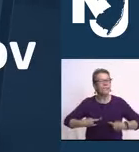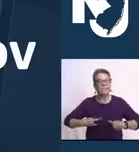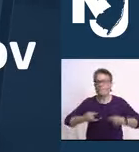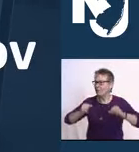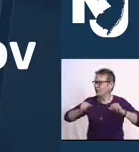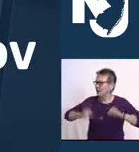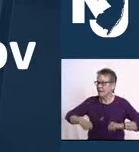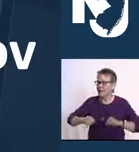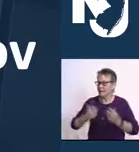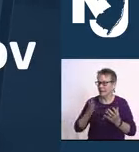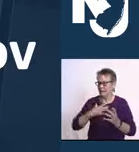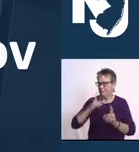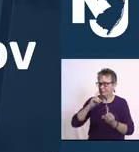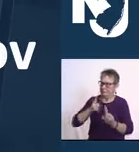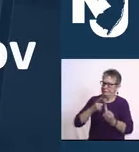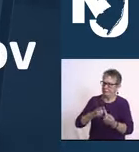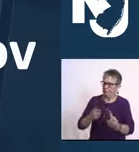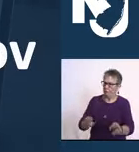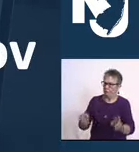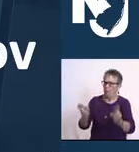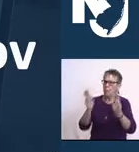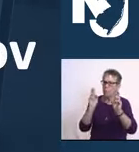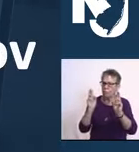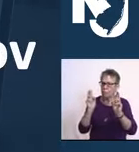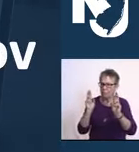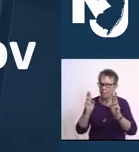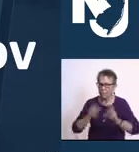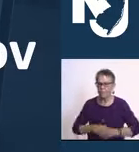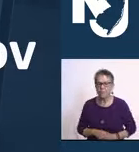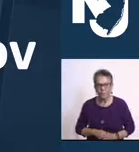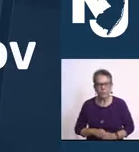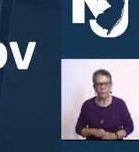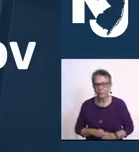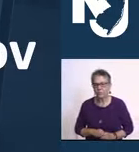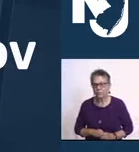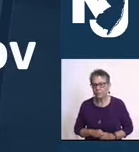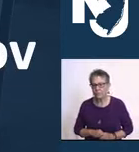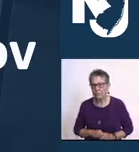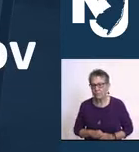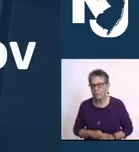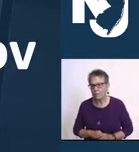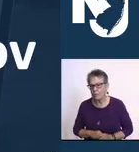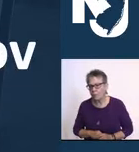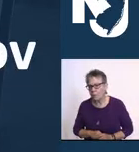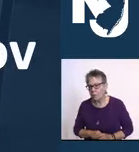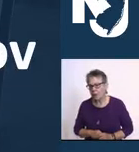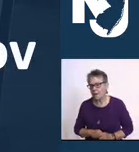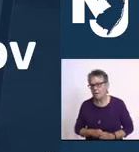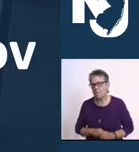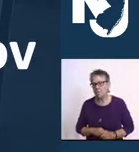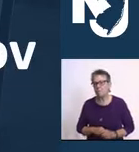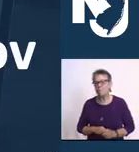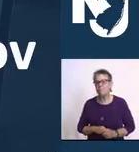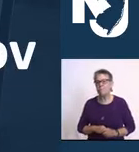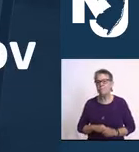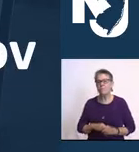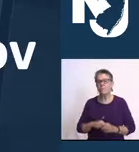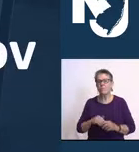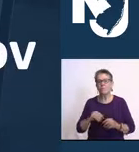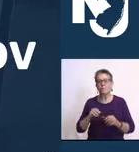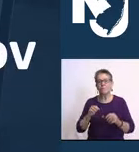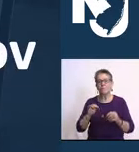two more of the New Jerseyans we have lost during the pandemic. I'd normally say three. Sadly, between the time of calling a family